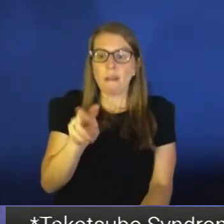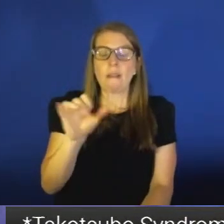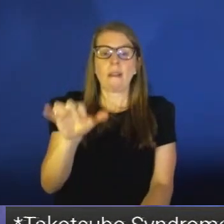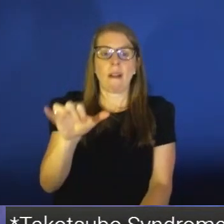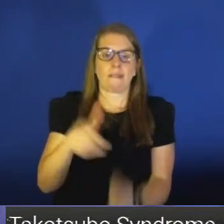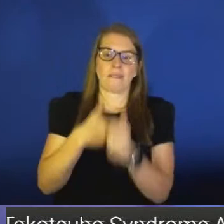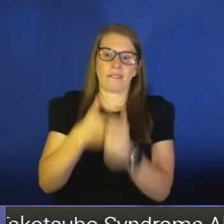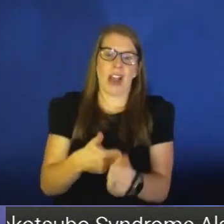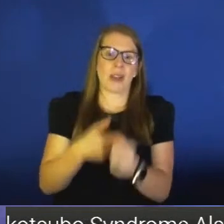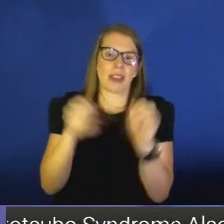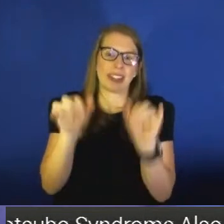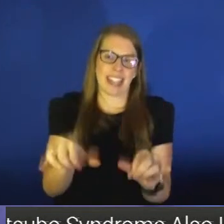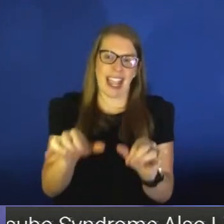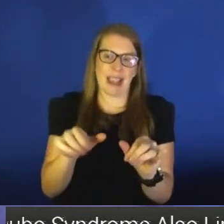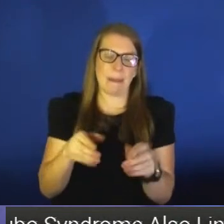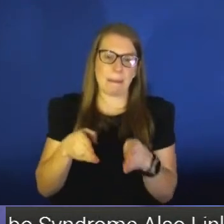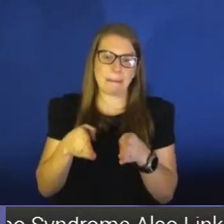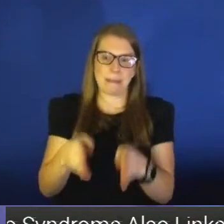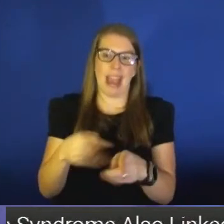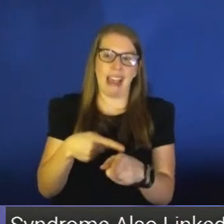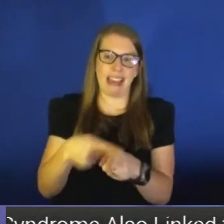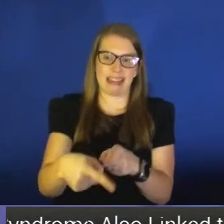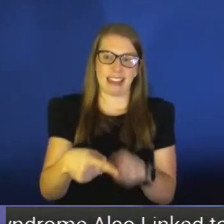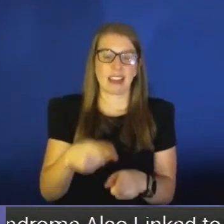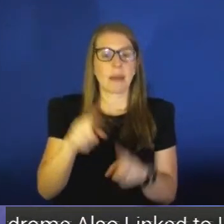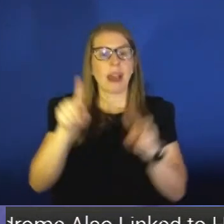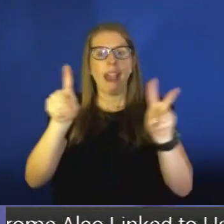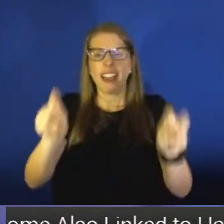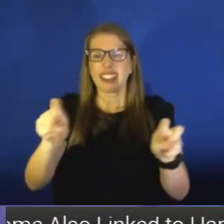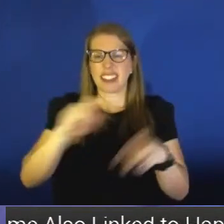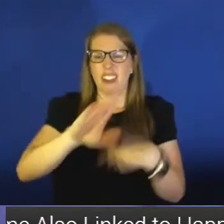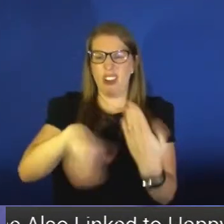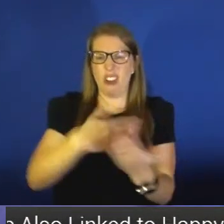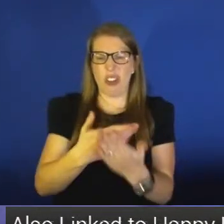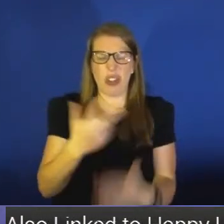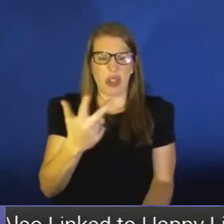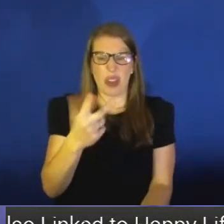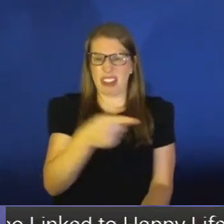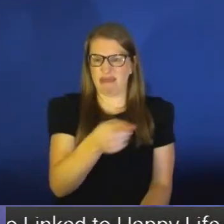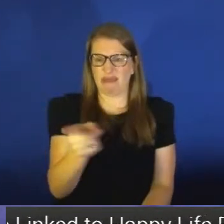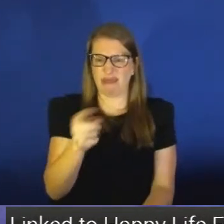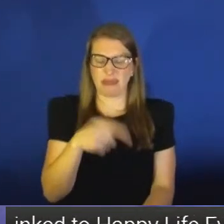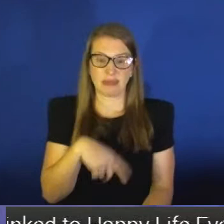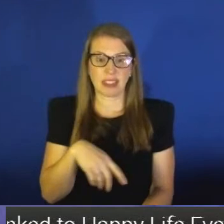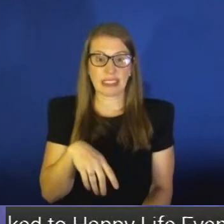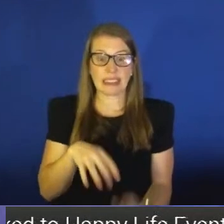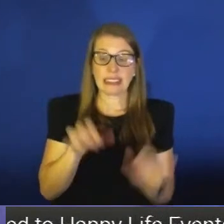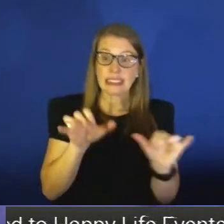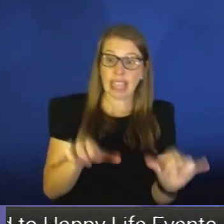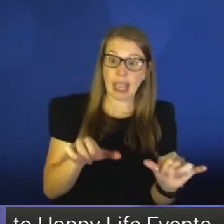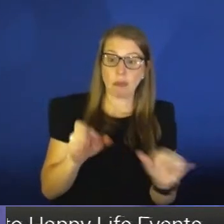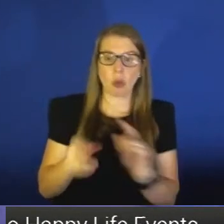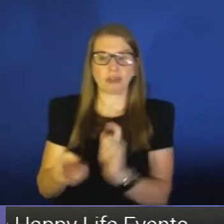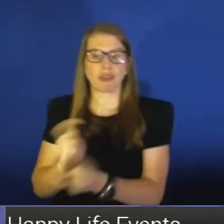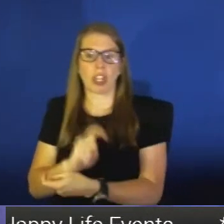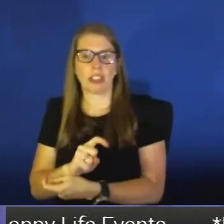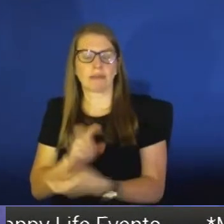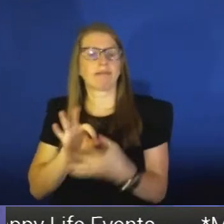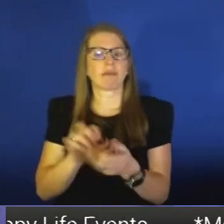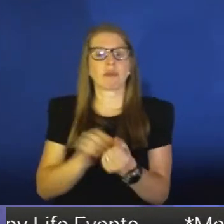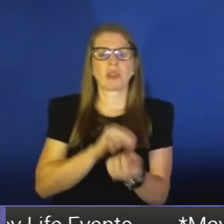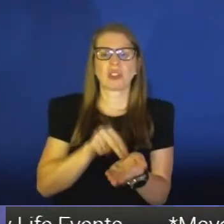same path. So what has changed? I want to ask all three of you, what has changed, or maybe perhaps just simply stayed the same when it comes to nurses during